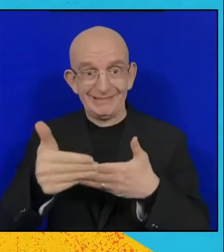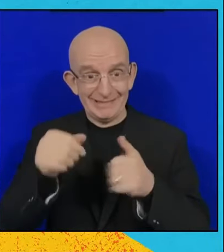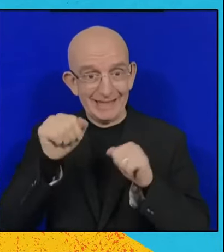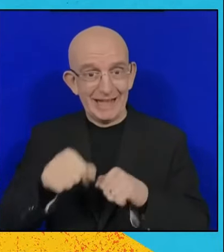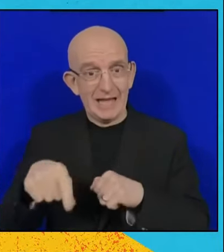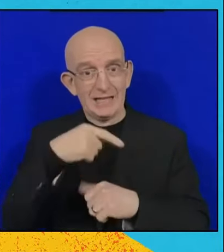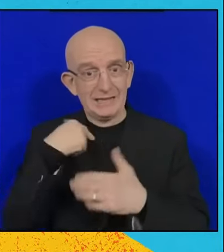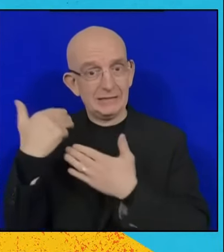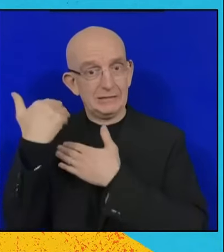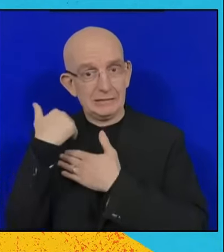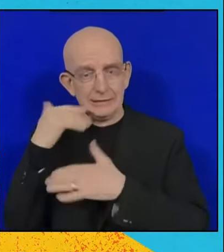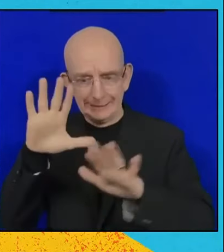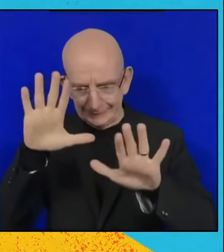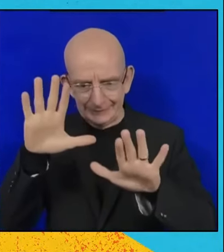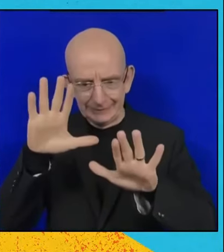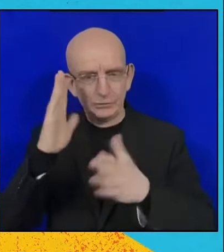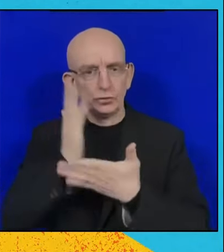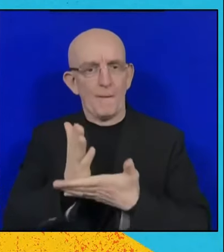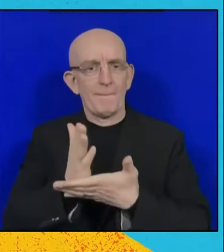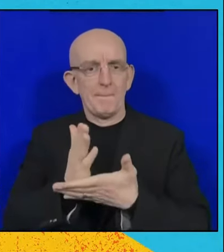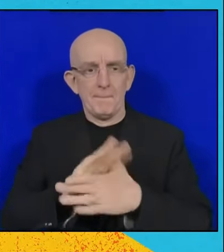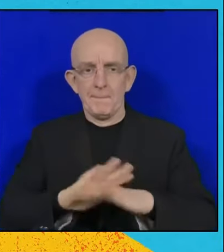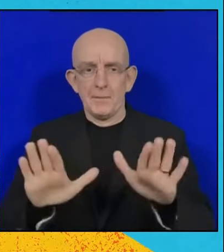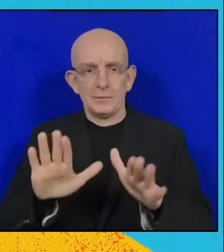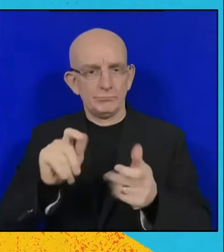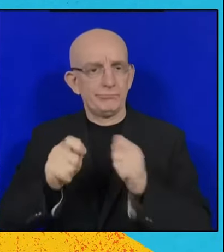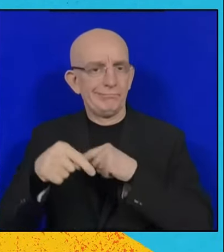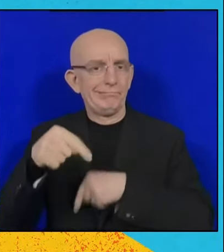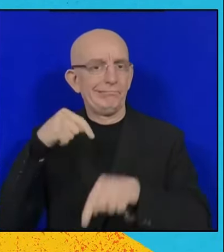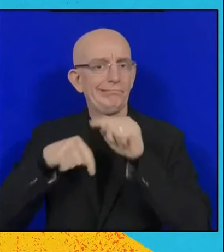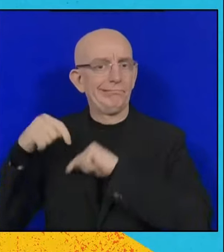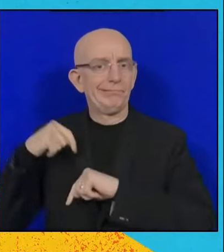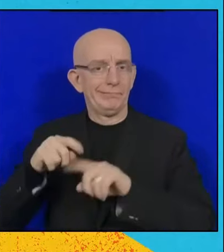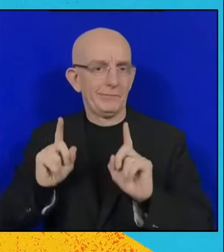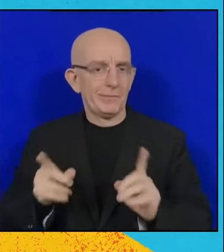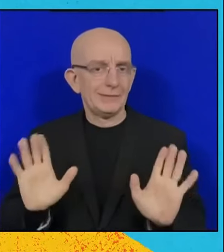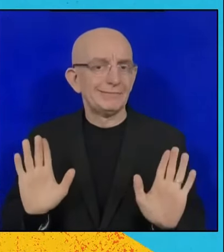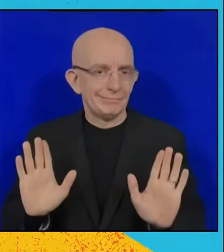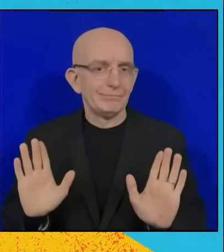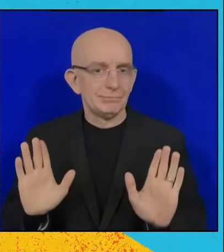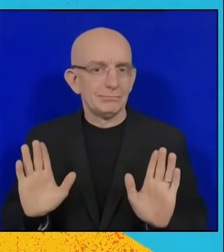I have to tell you, it will not be an easy progress or smooth sailing.